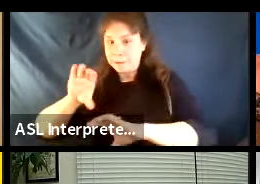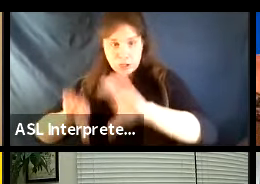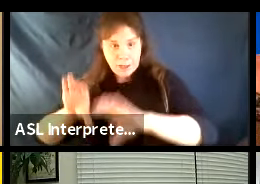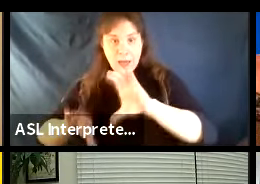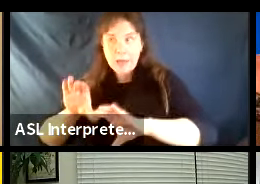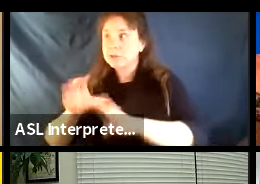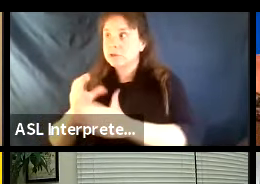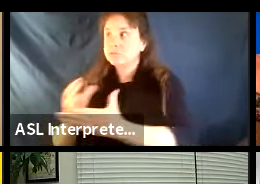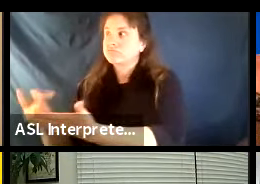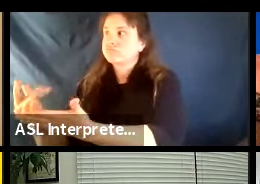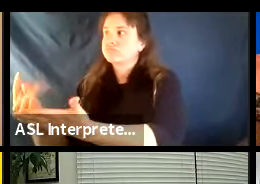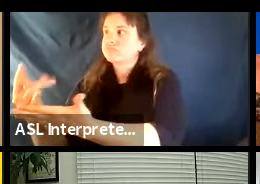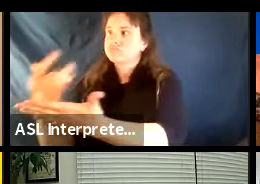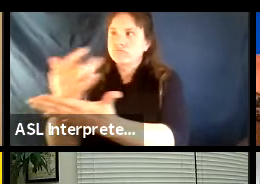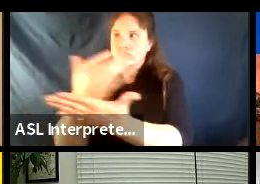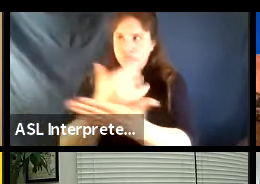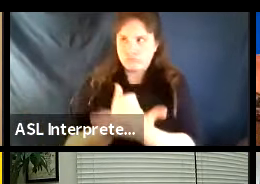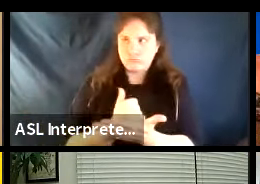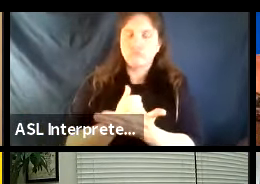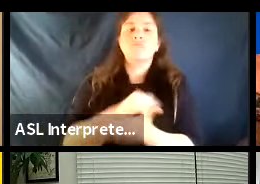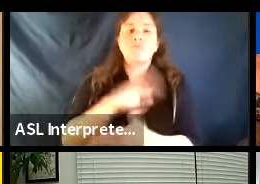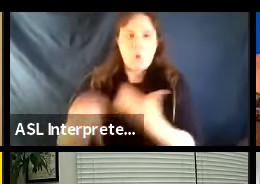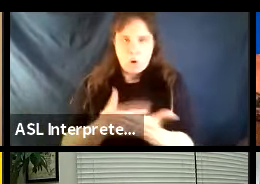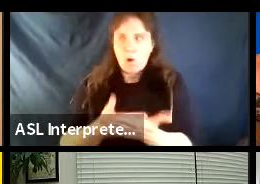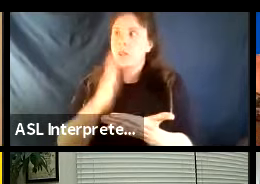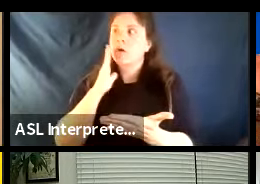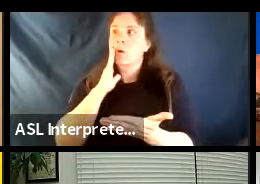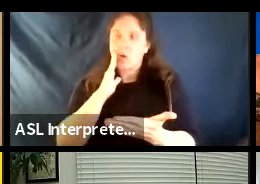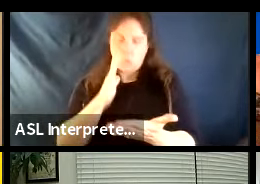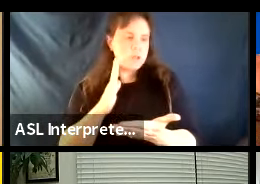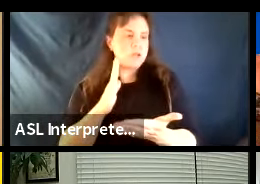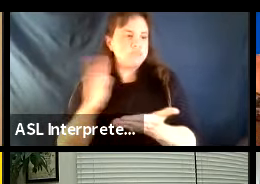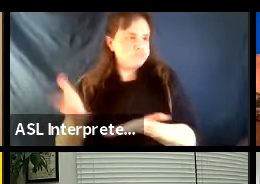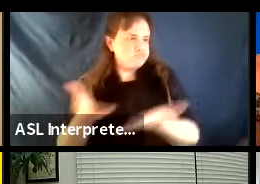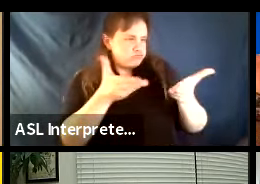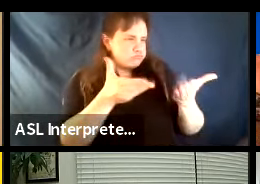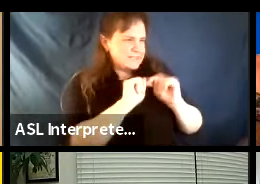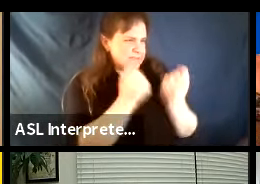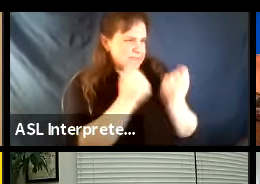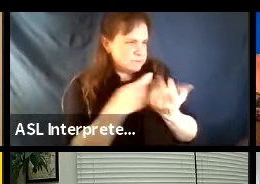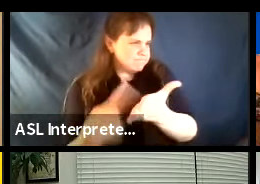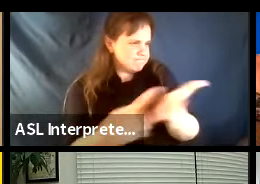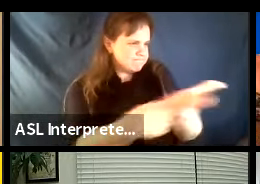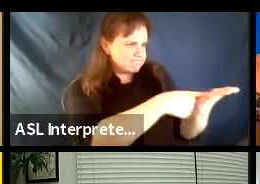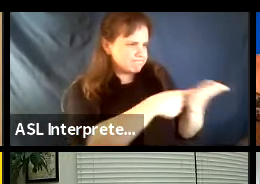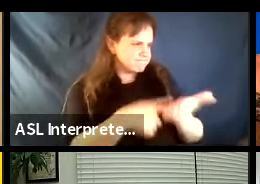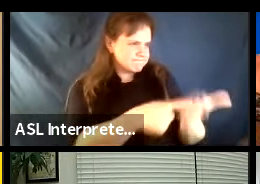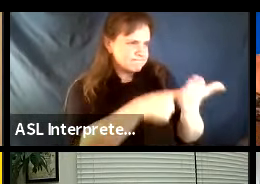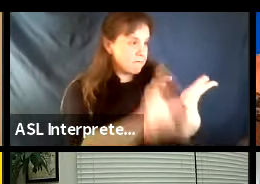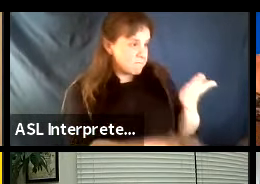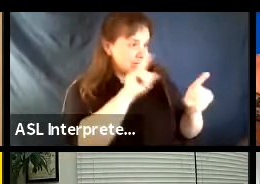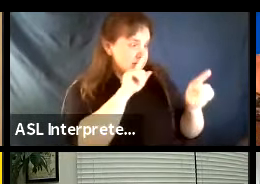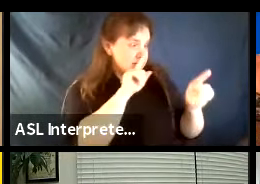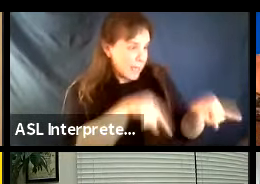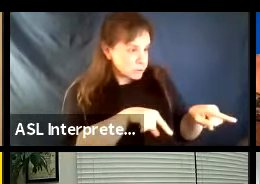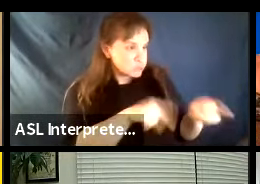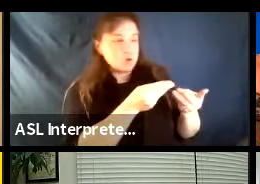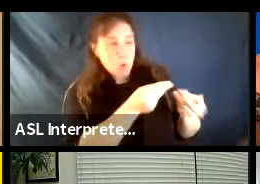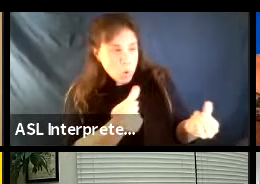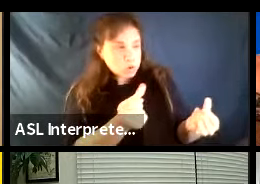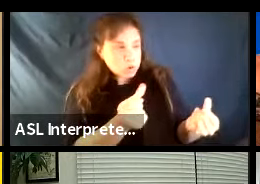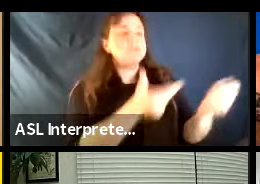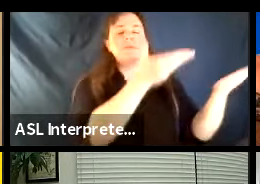chat today, we'll take it back to our teams, do our best to come back with solutions